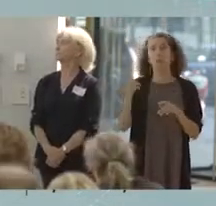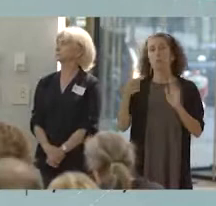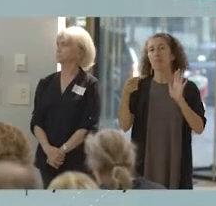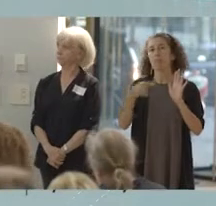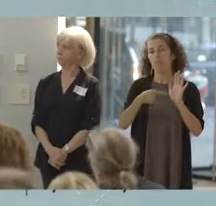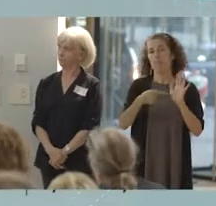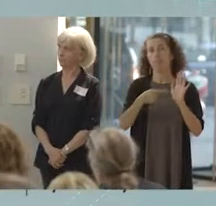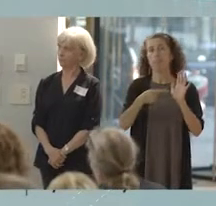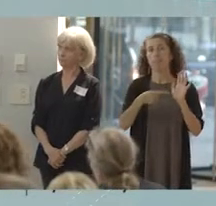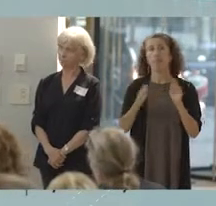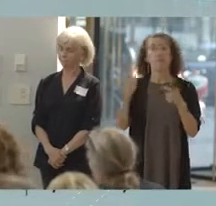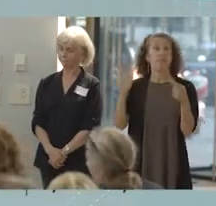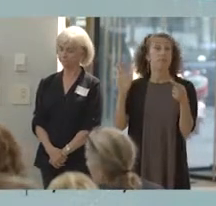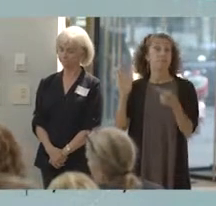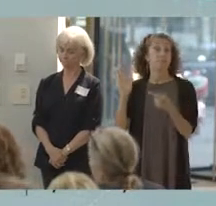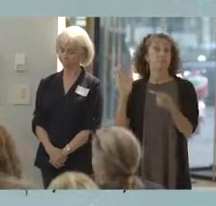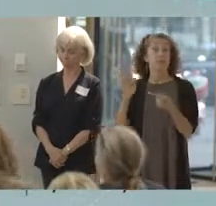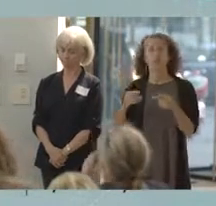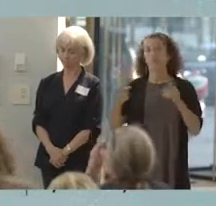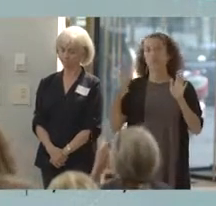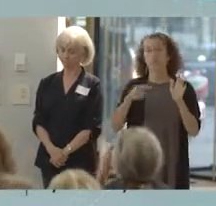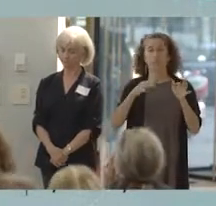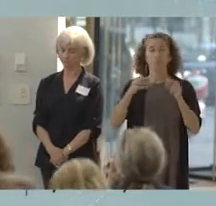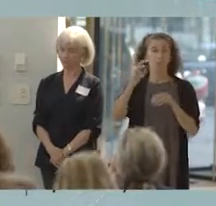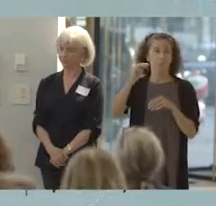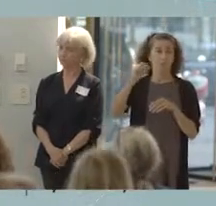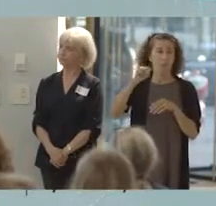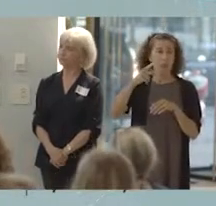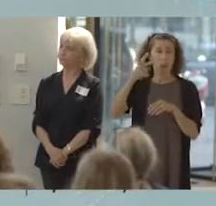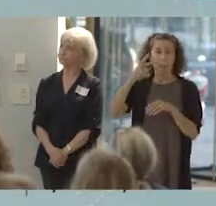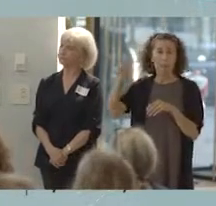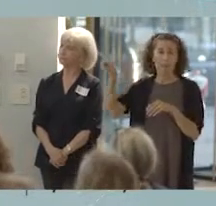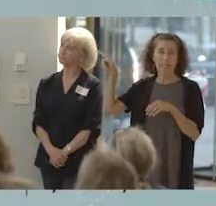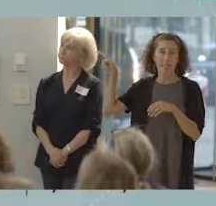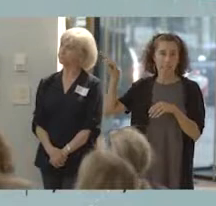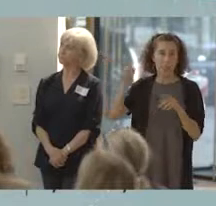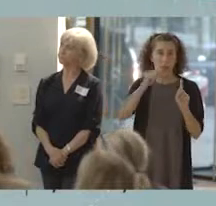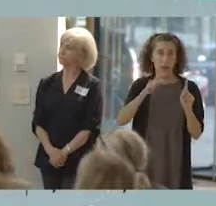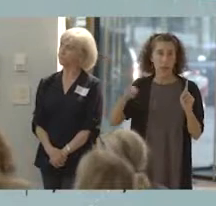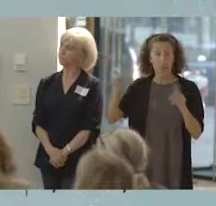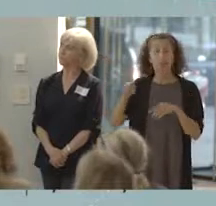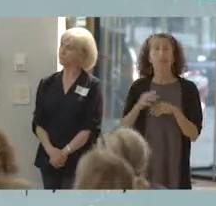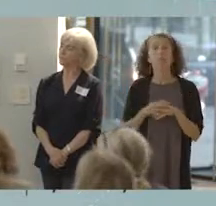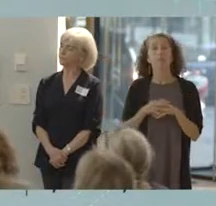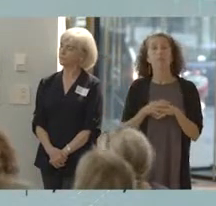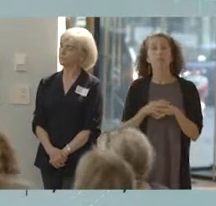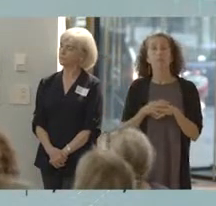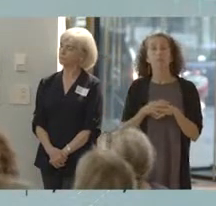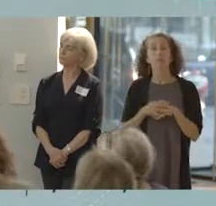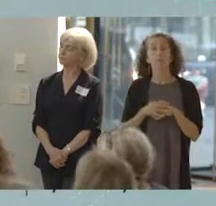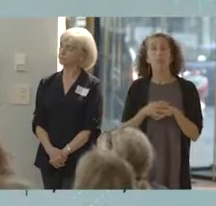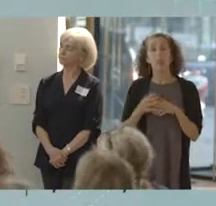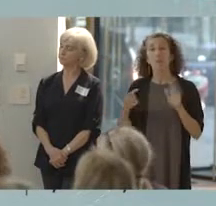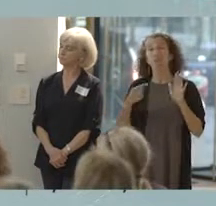We have the Winter Garden and Brookfield Place surrounding it here. And then in this area is where today